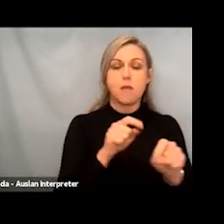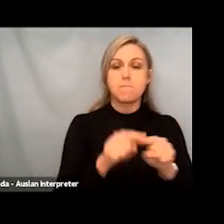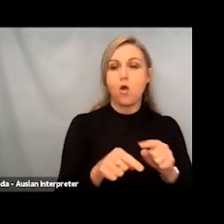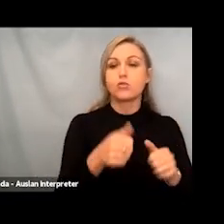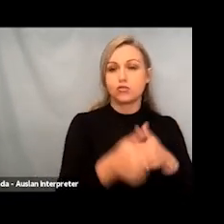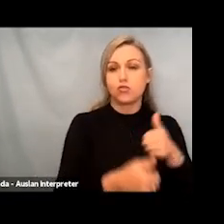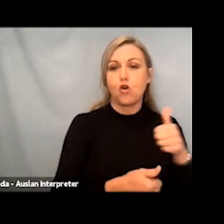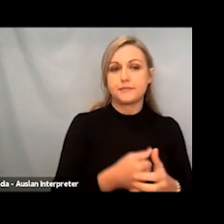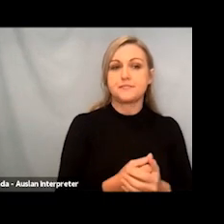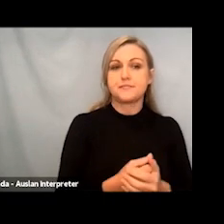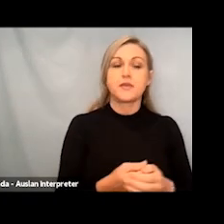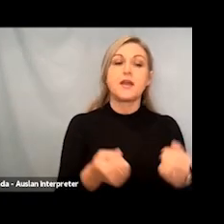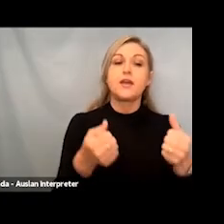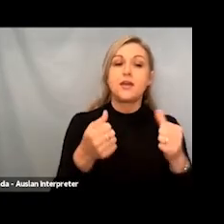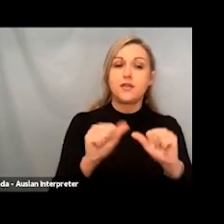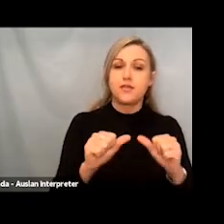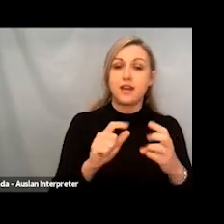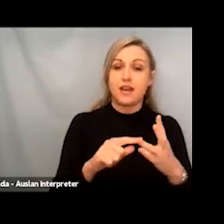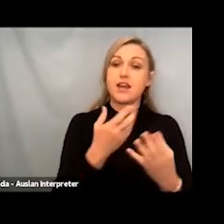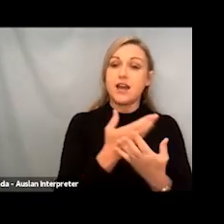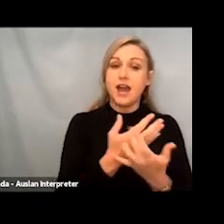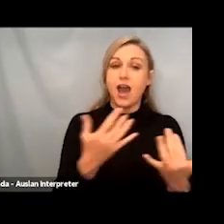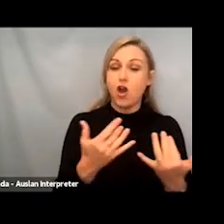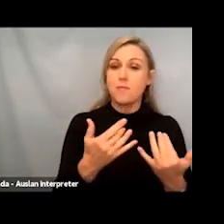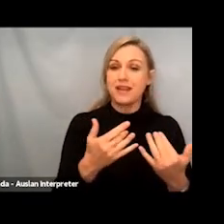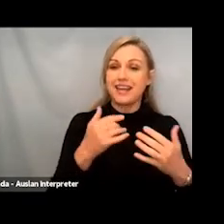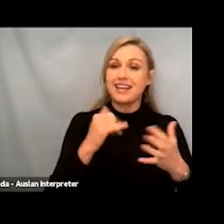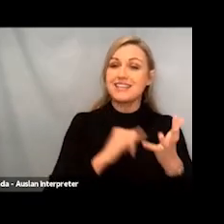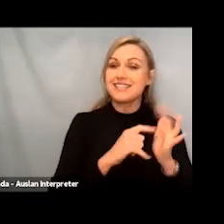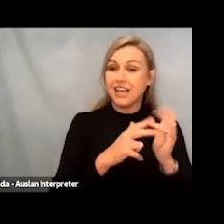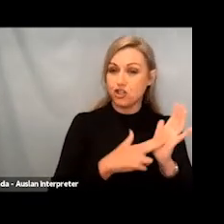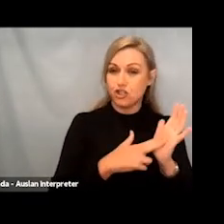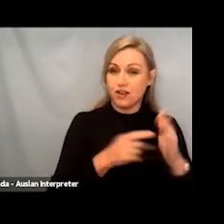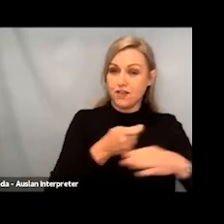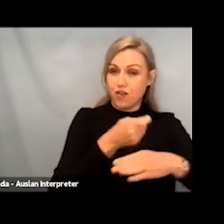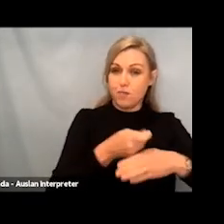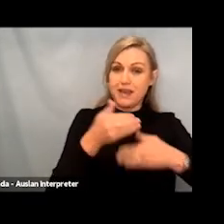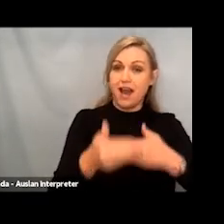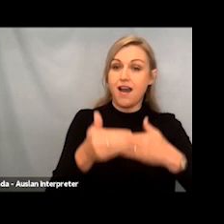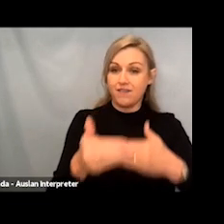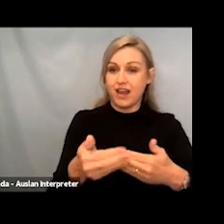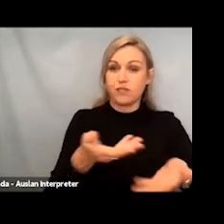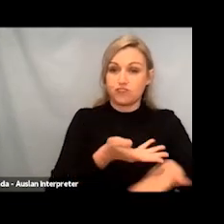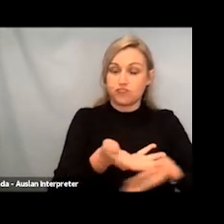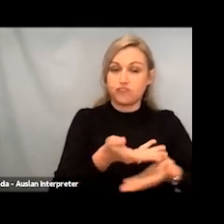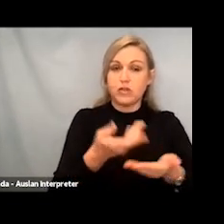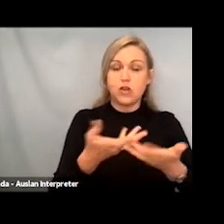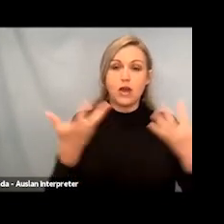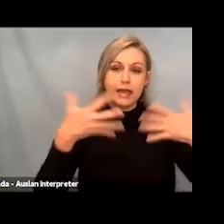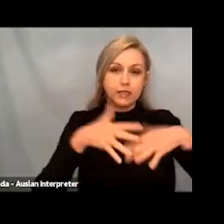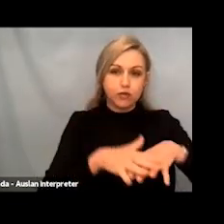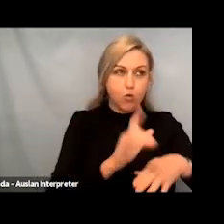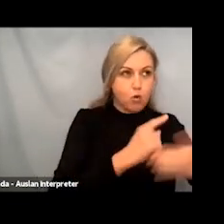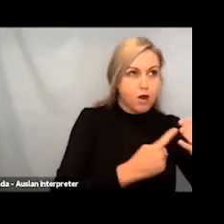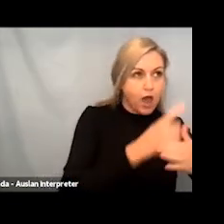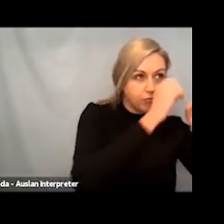psilocybin. And then you have a number of psychedelic psychotherapy sessions afterwards to integrate your experience of making sense of what happened,